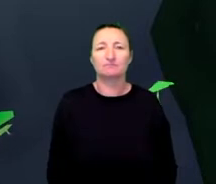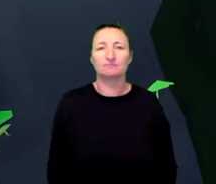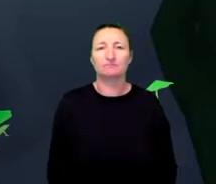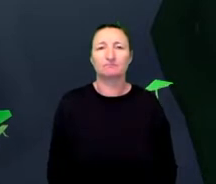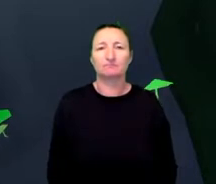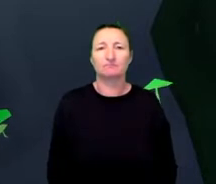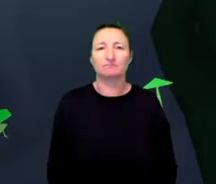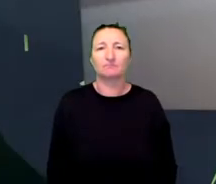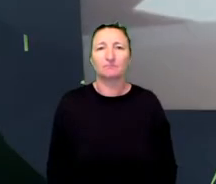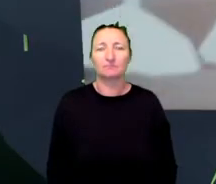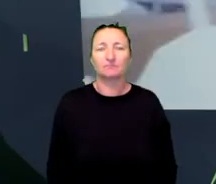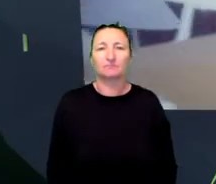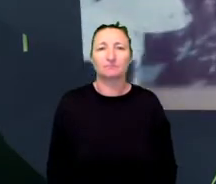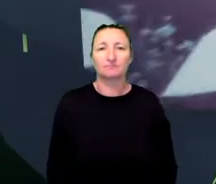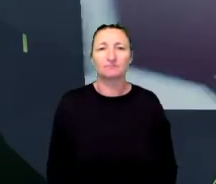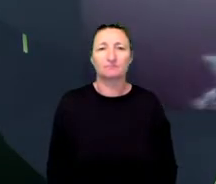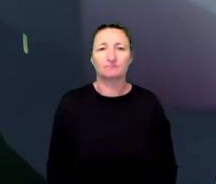Cool.